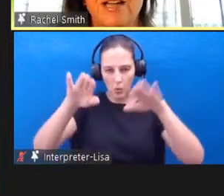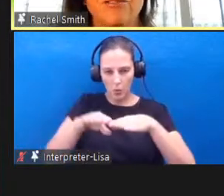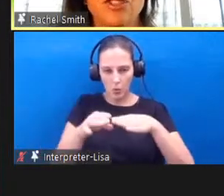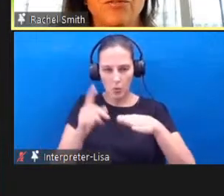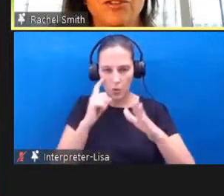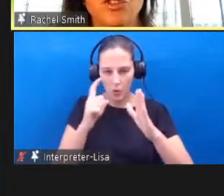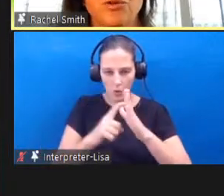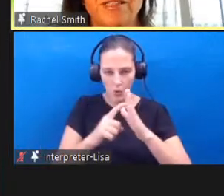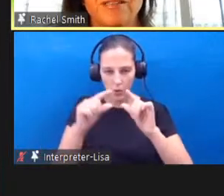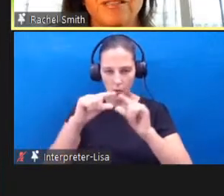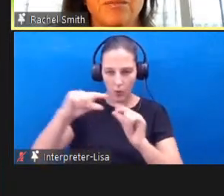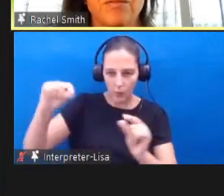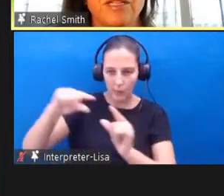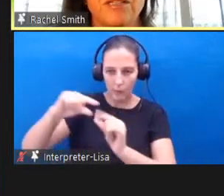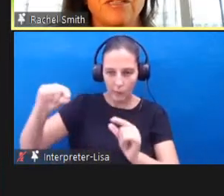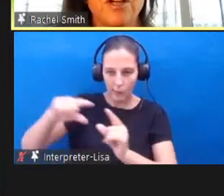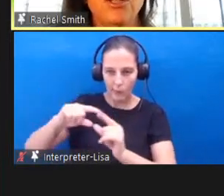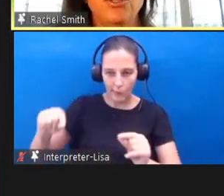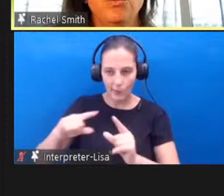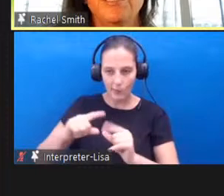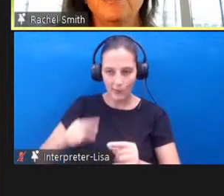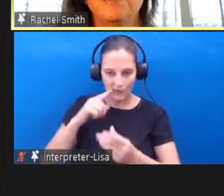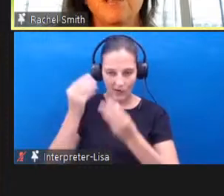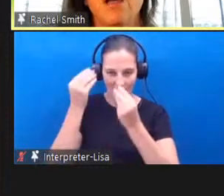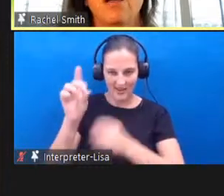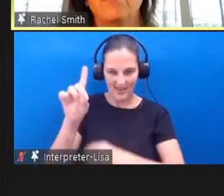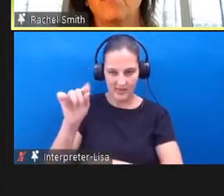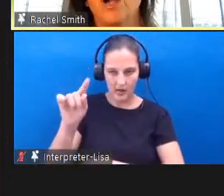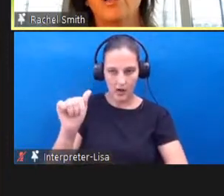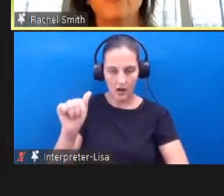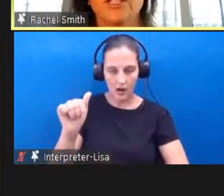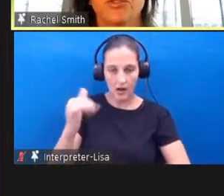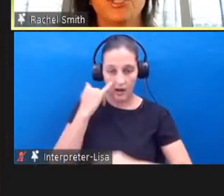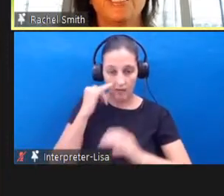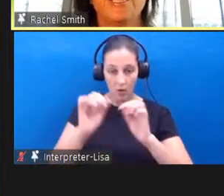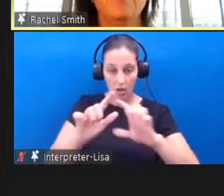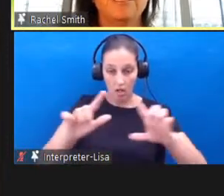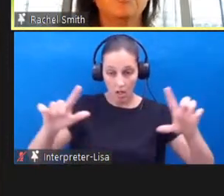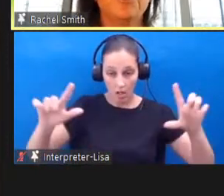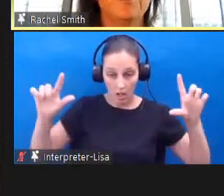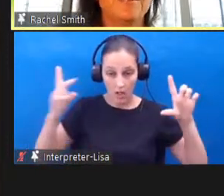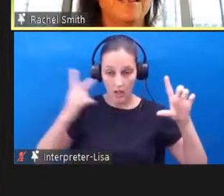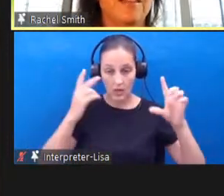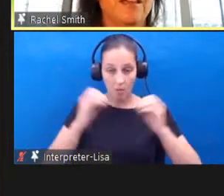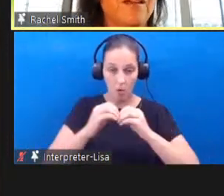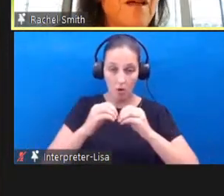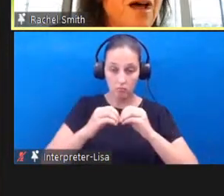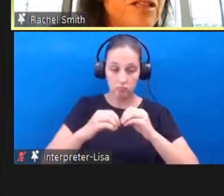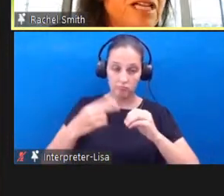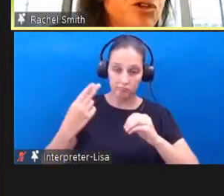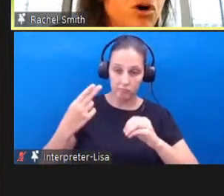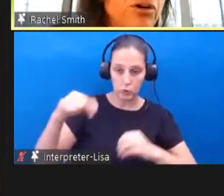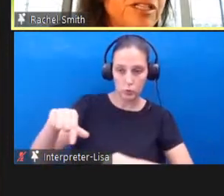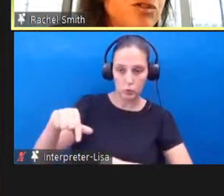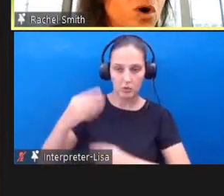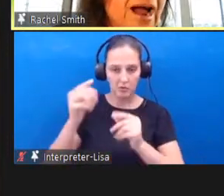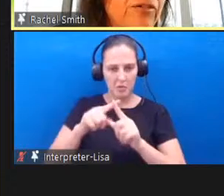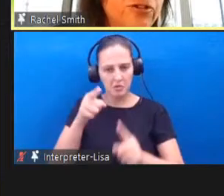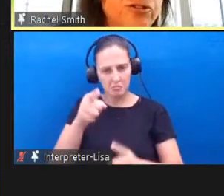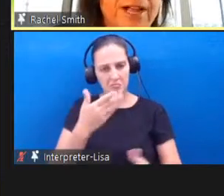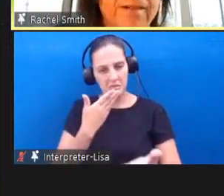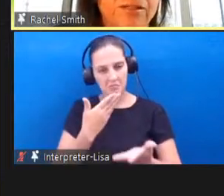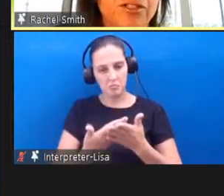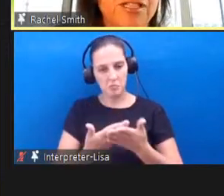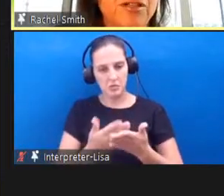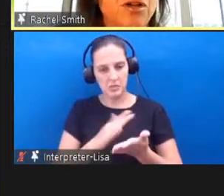data again. So if you zoom into some of these, you would see higher resolution data, but this is pretty nice, I think. These are all these